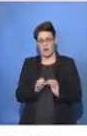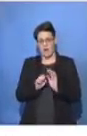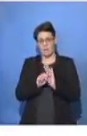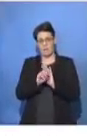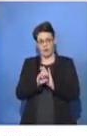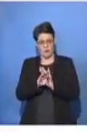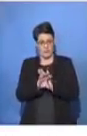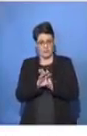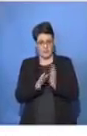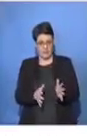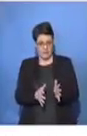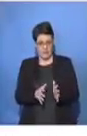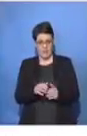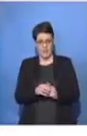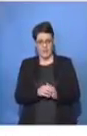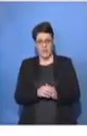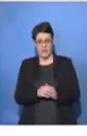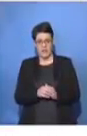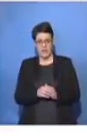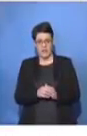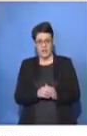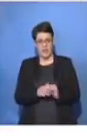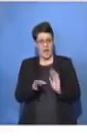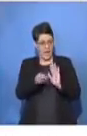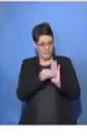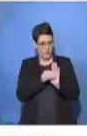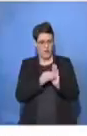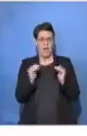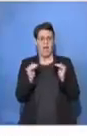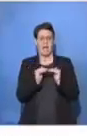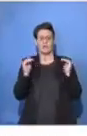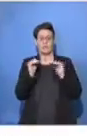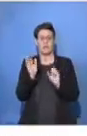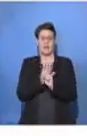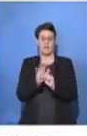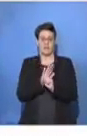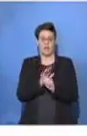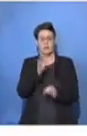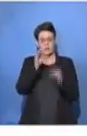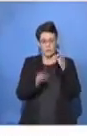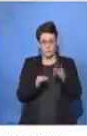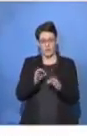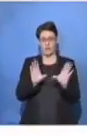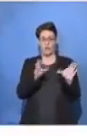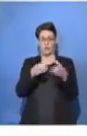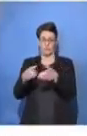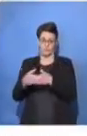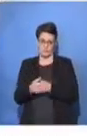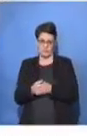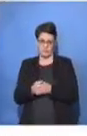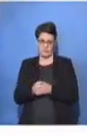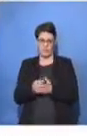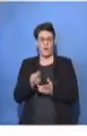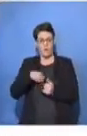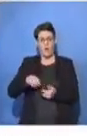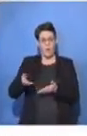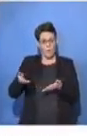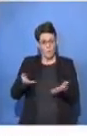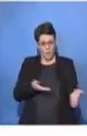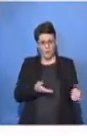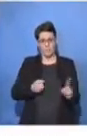broadcaster accorded equitable coverage to the political parties. The mission welcomed the